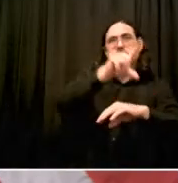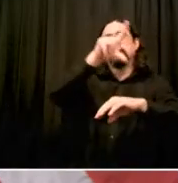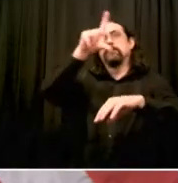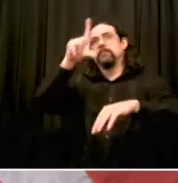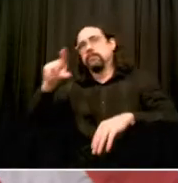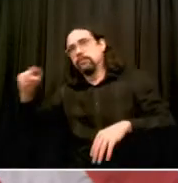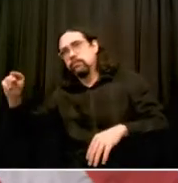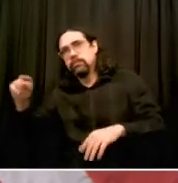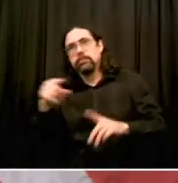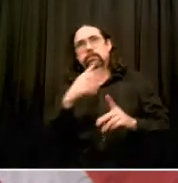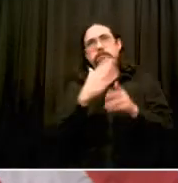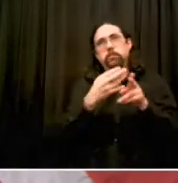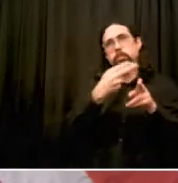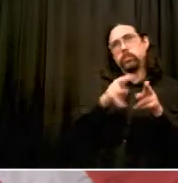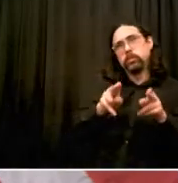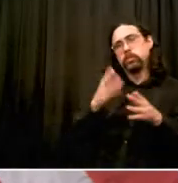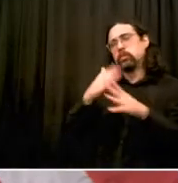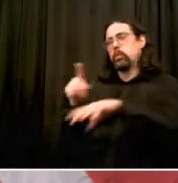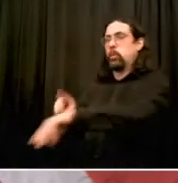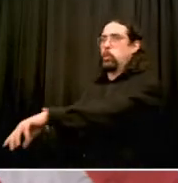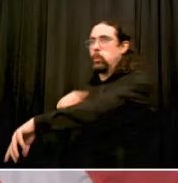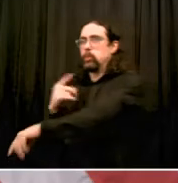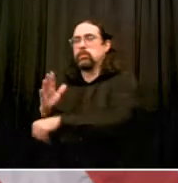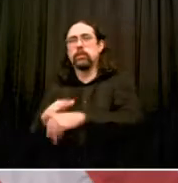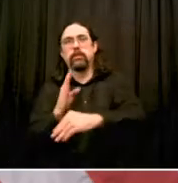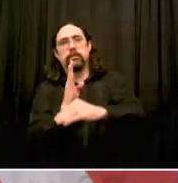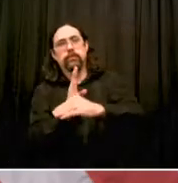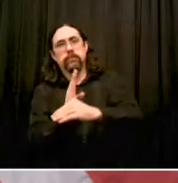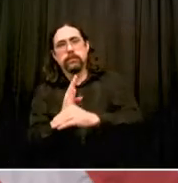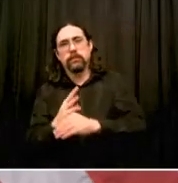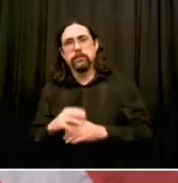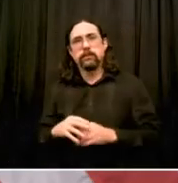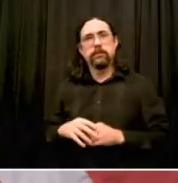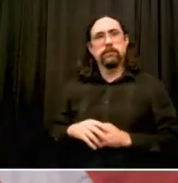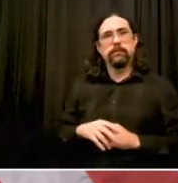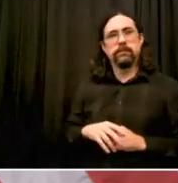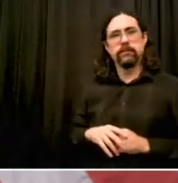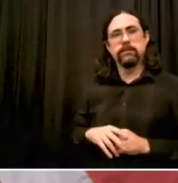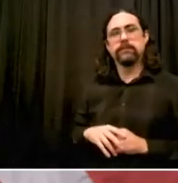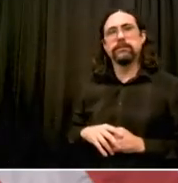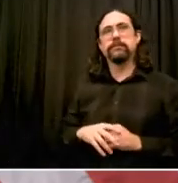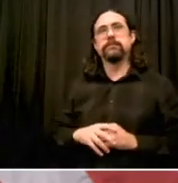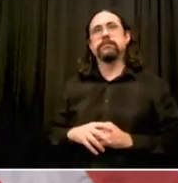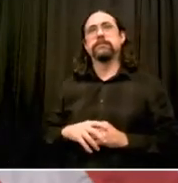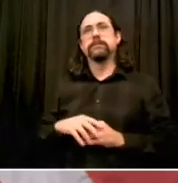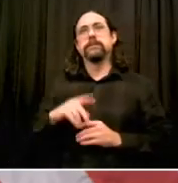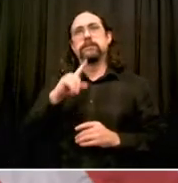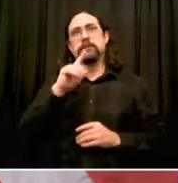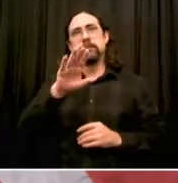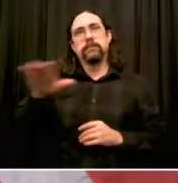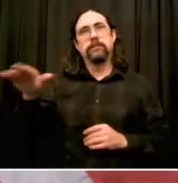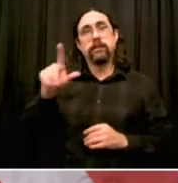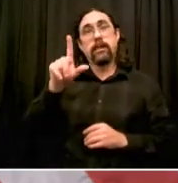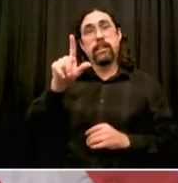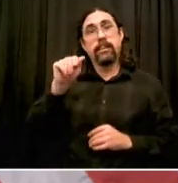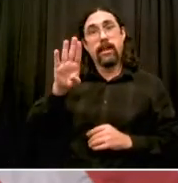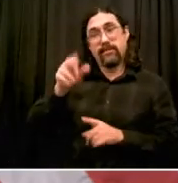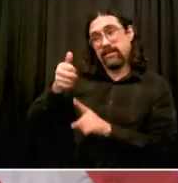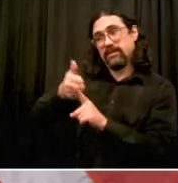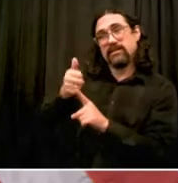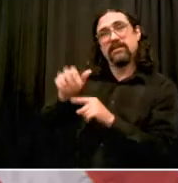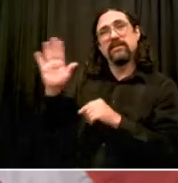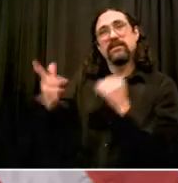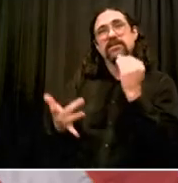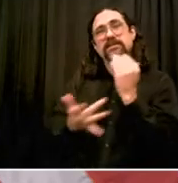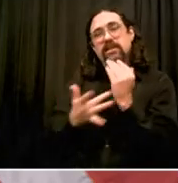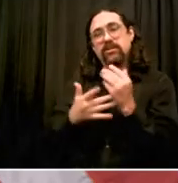using pooling as soon as possible, and that's what we're pushing on from our perspective. But it is true that there is a lot of variation between what